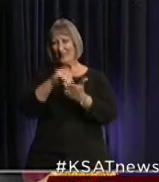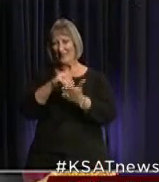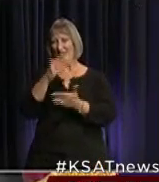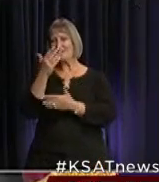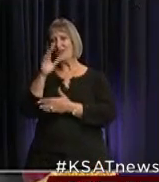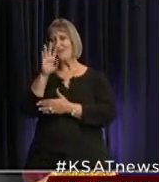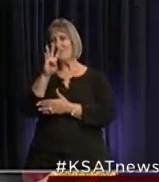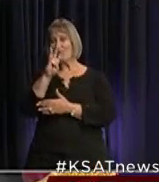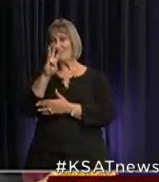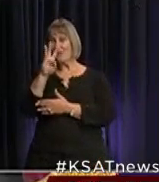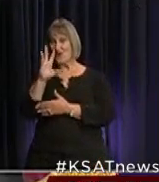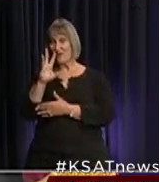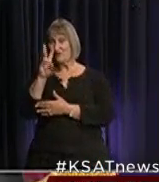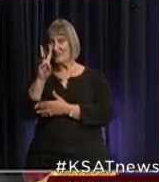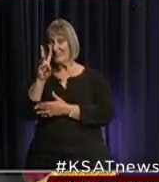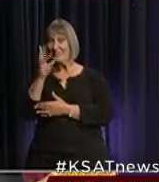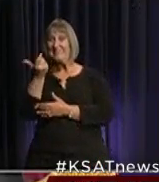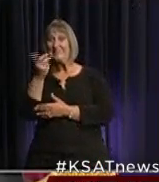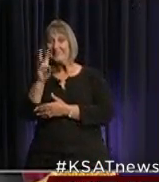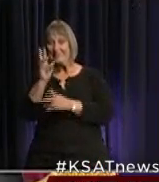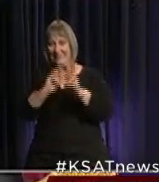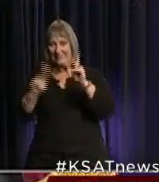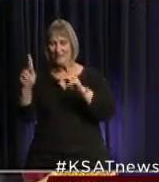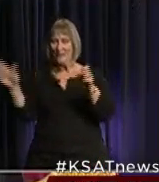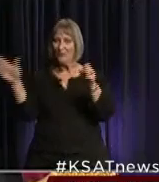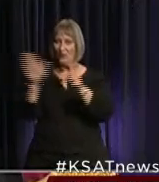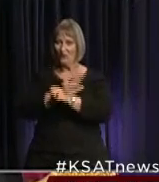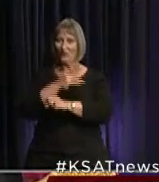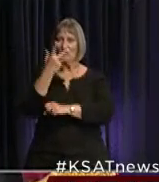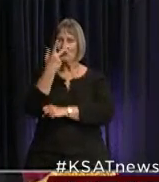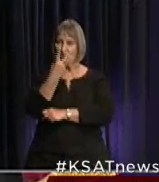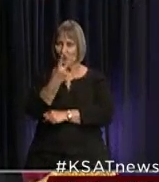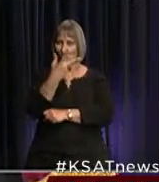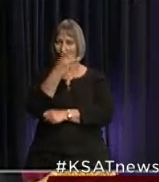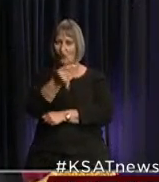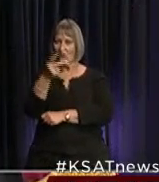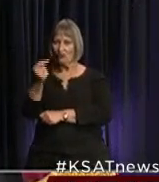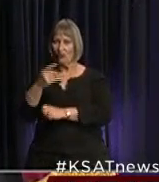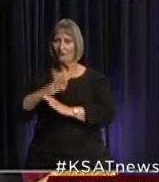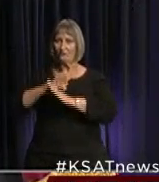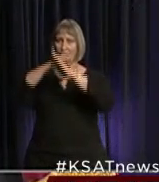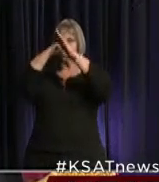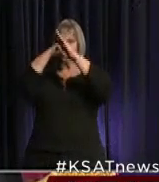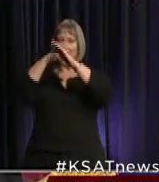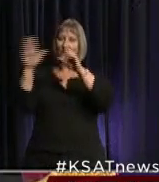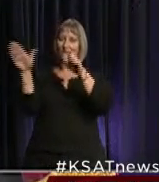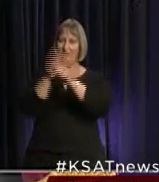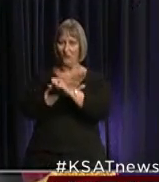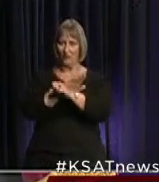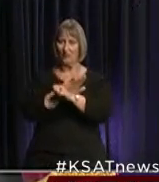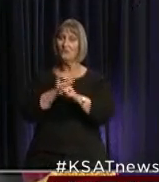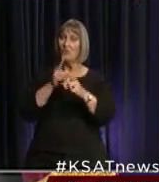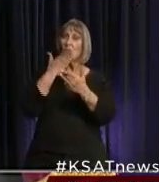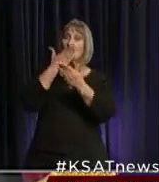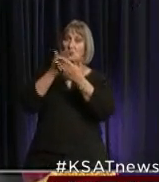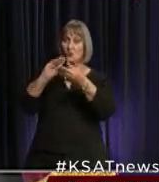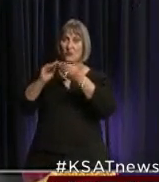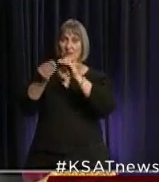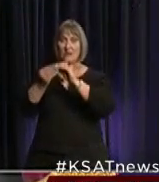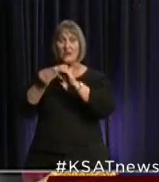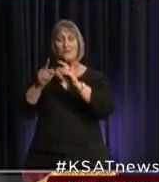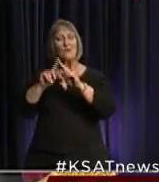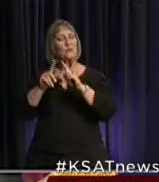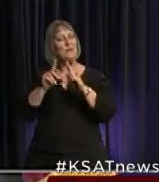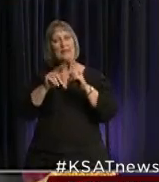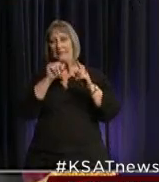215,467 people are now fully vaccinated in Bexar County. Those are very good numbers, but clearly we have a ways to go, so that's why